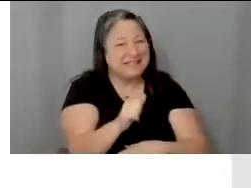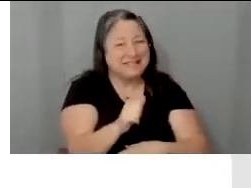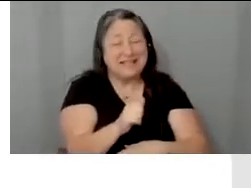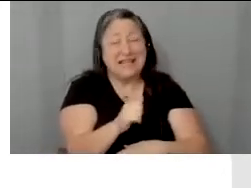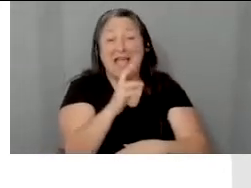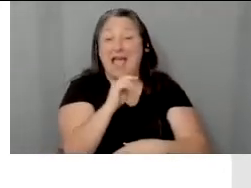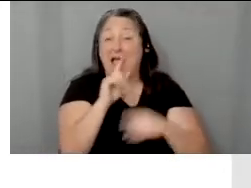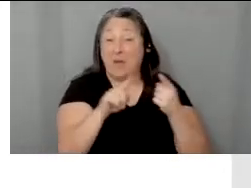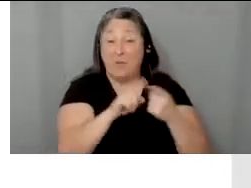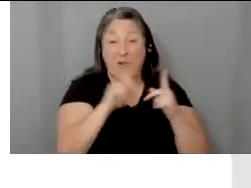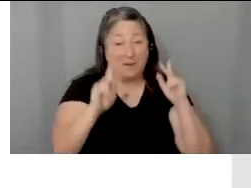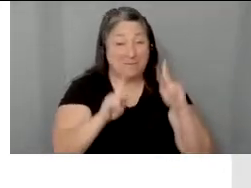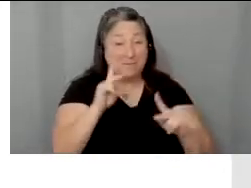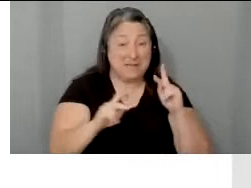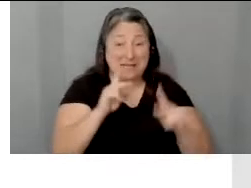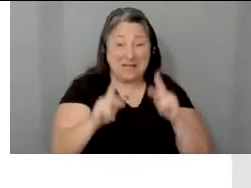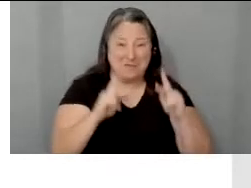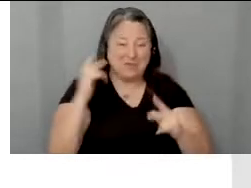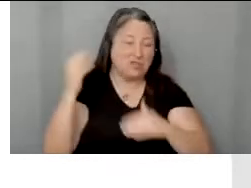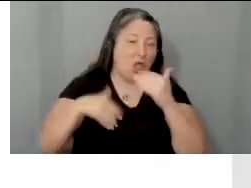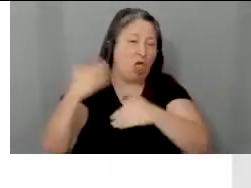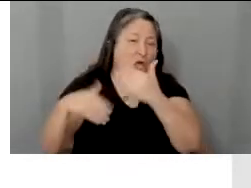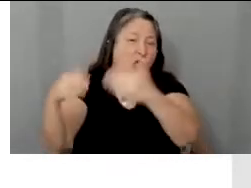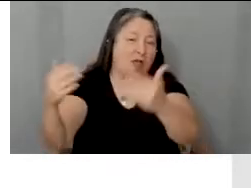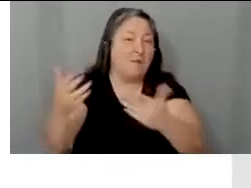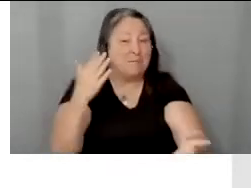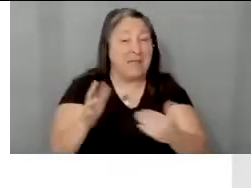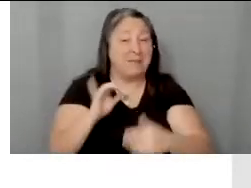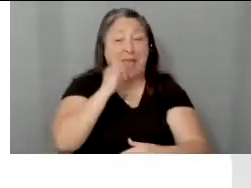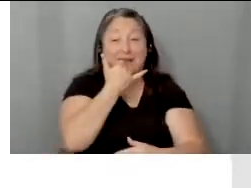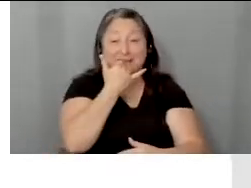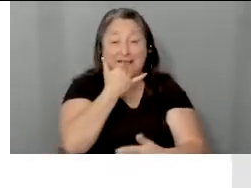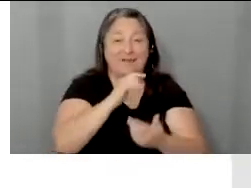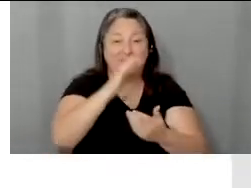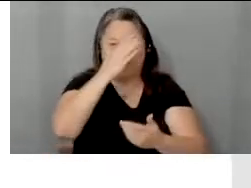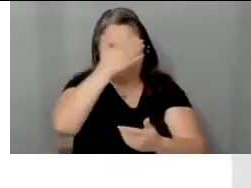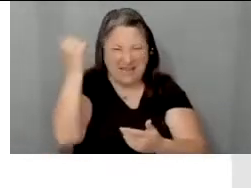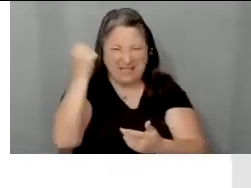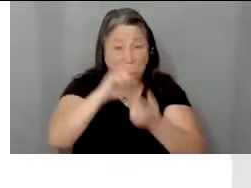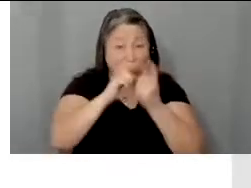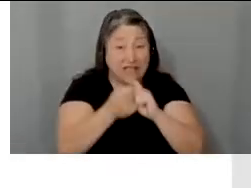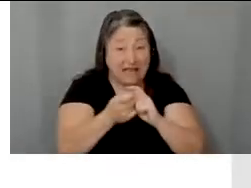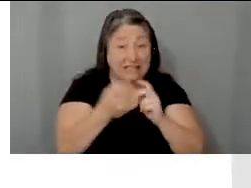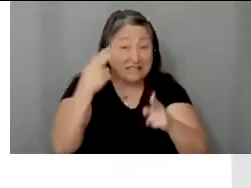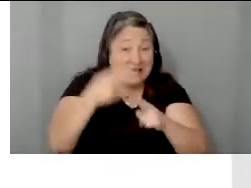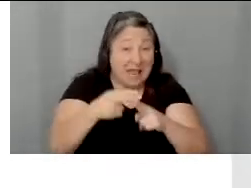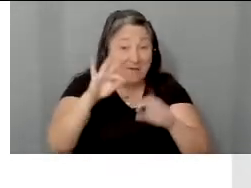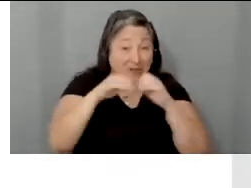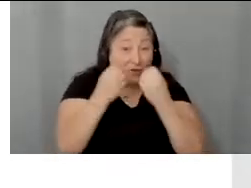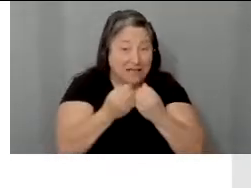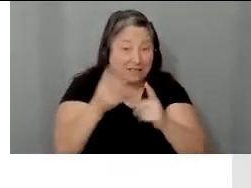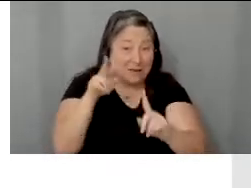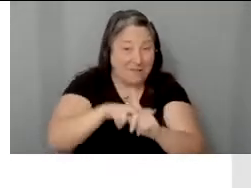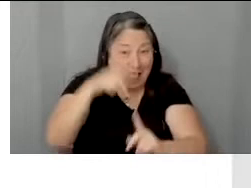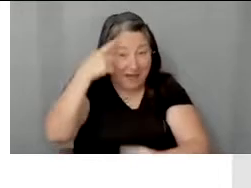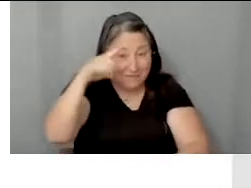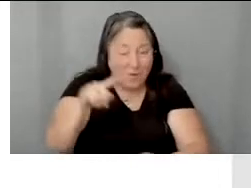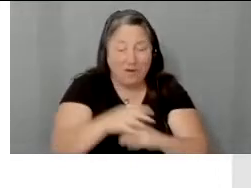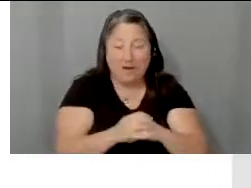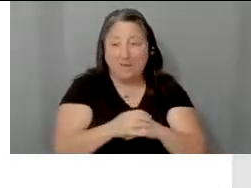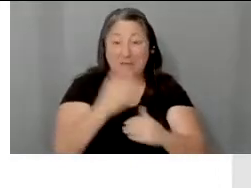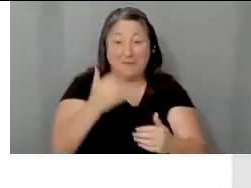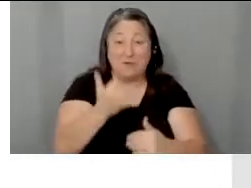when they kind of push those through really quickly, they might accidentally forget to change the name of the organization that they're applying for, or maybe